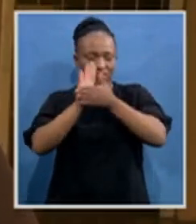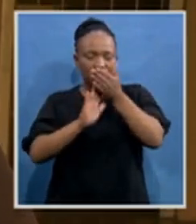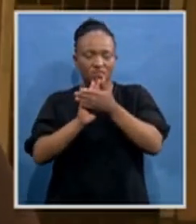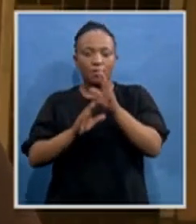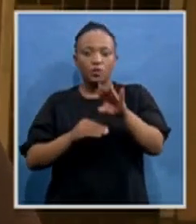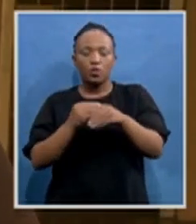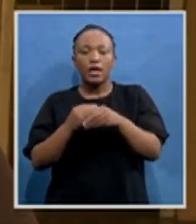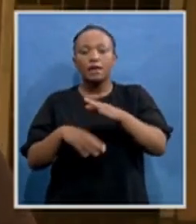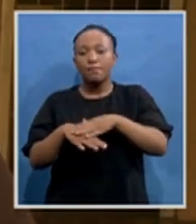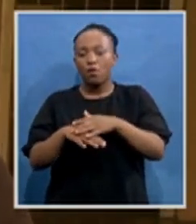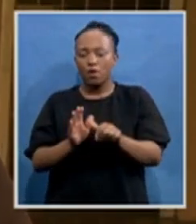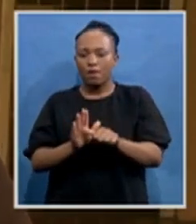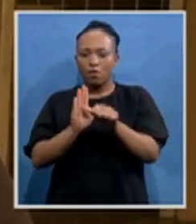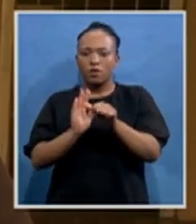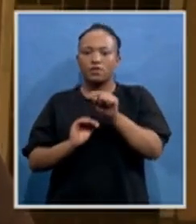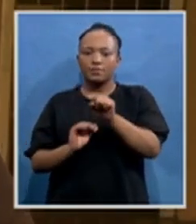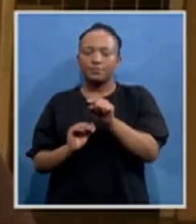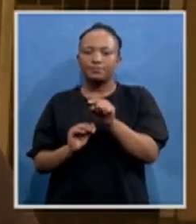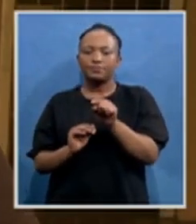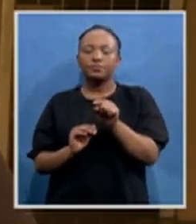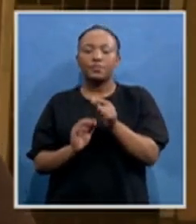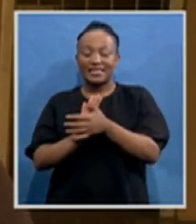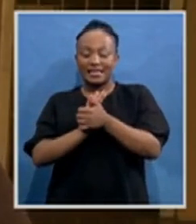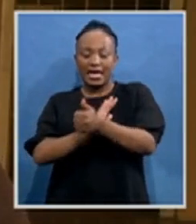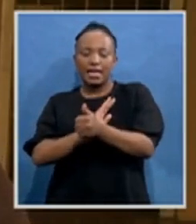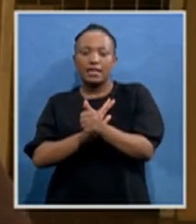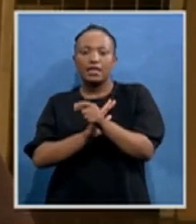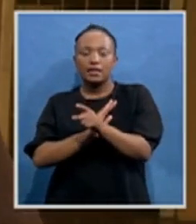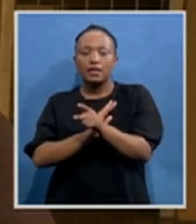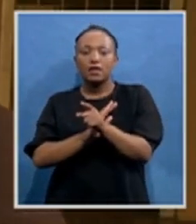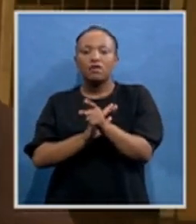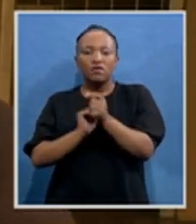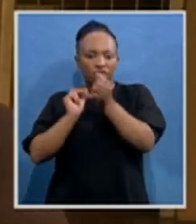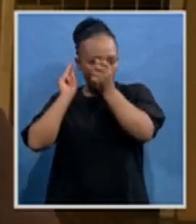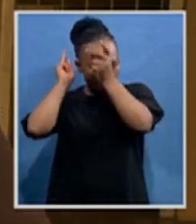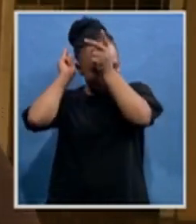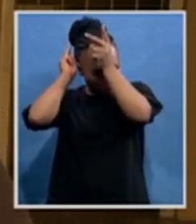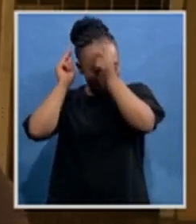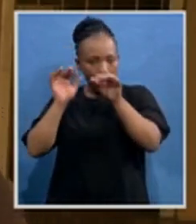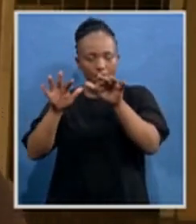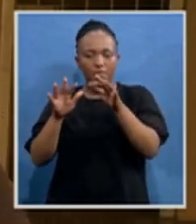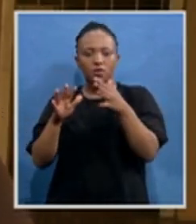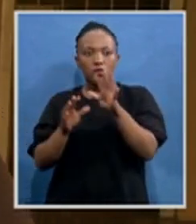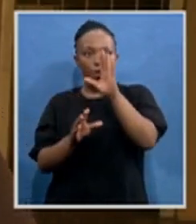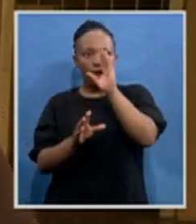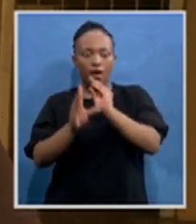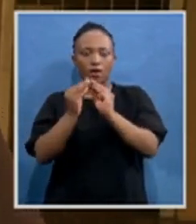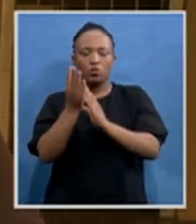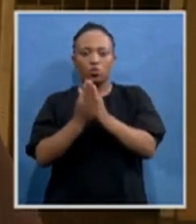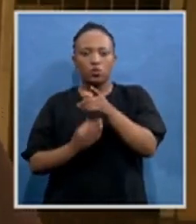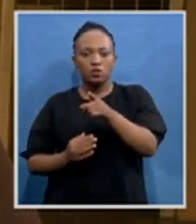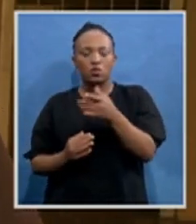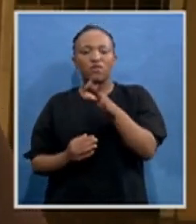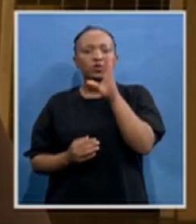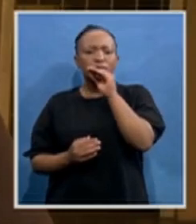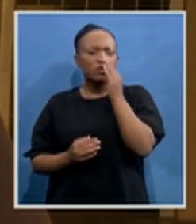is the skills that offenders are learning through this will make a difference. We spoke to one a little bit earlier who works in the